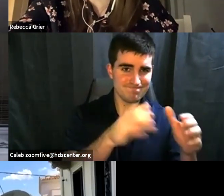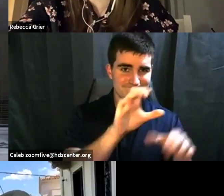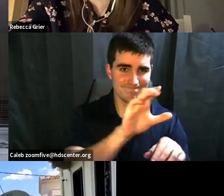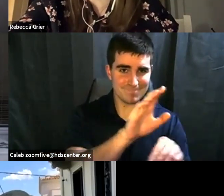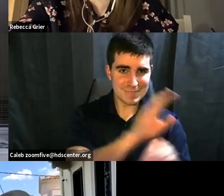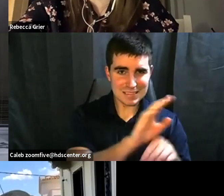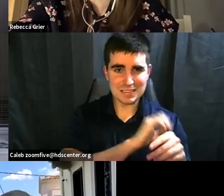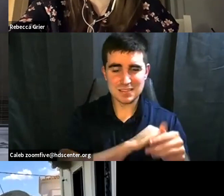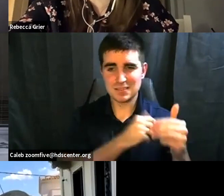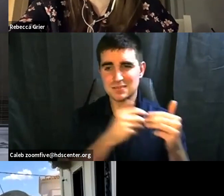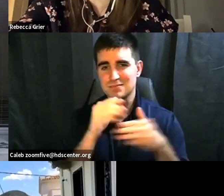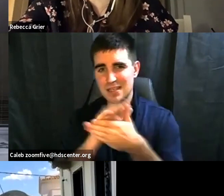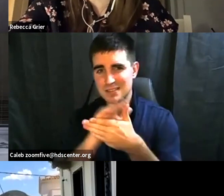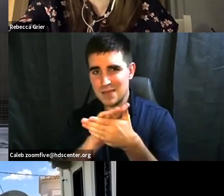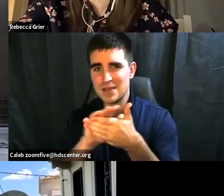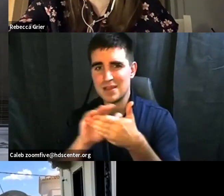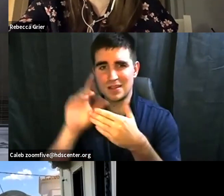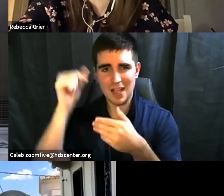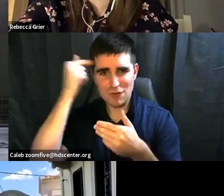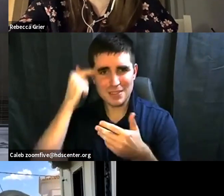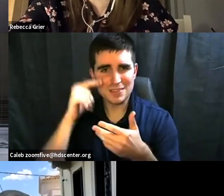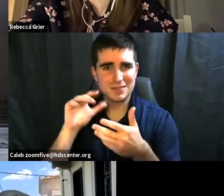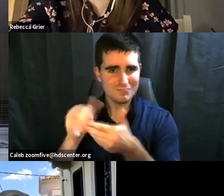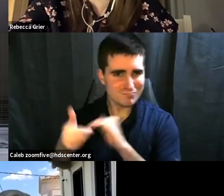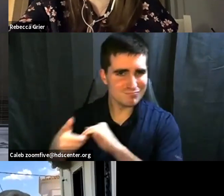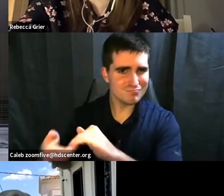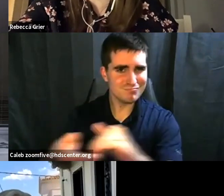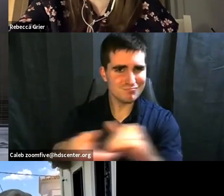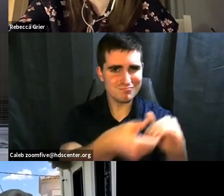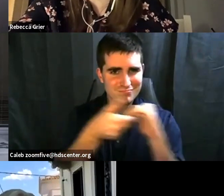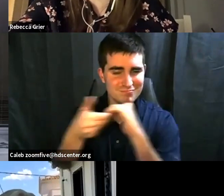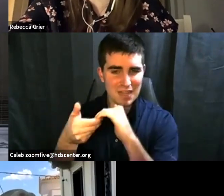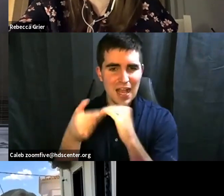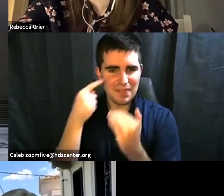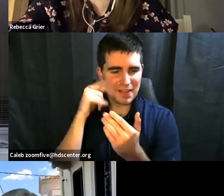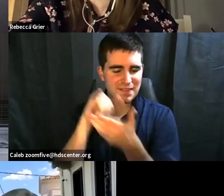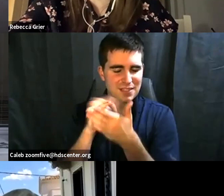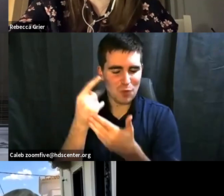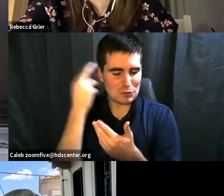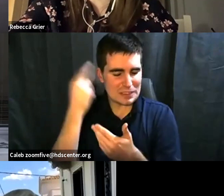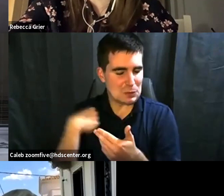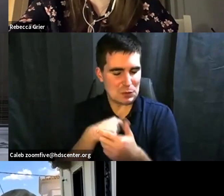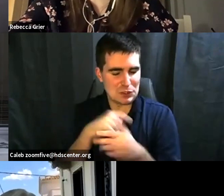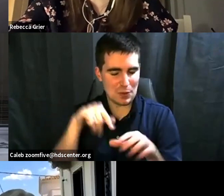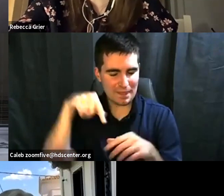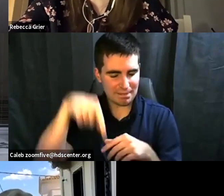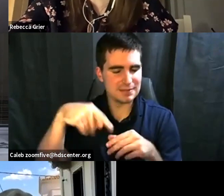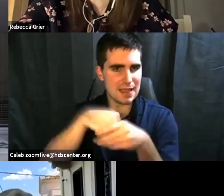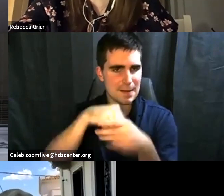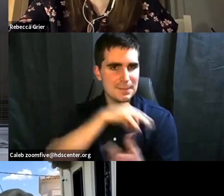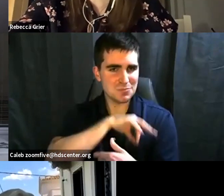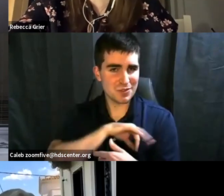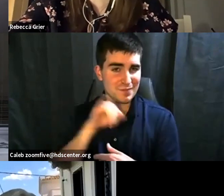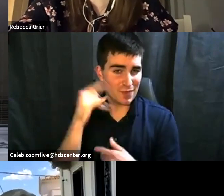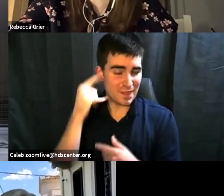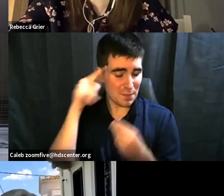government, and I think it's one of the reasons that we're doing this work in Pittsburgh, if you think about it. I mean,